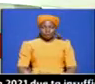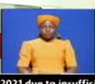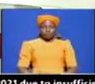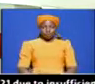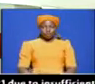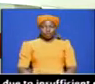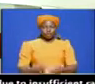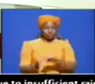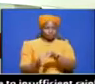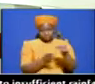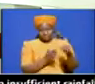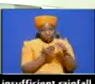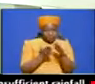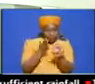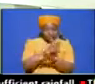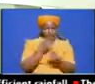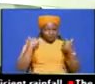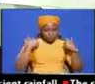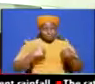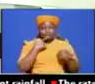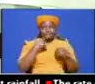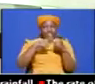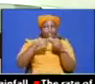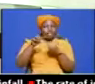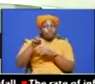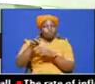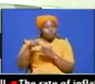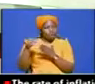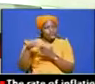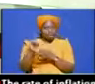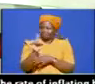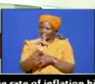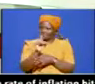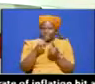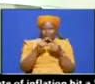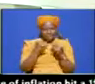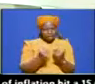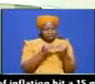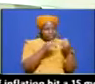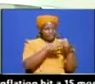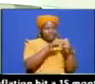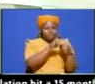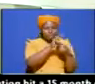Earlier I said $7 million. It's actually 7 million Kenya shillings. Moving on now, Kenya and